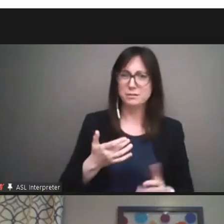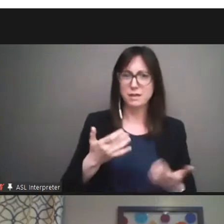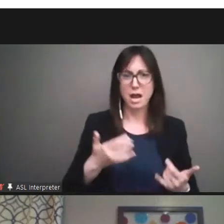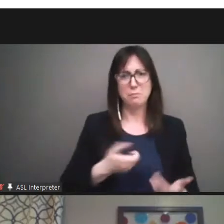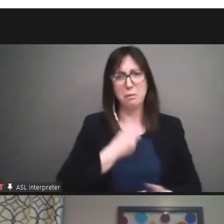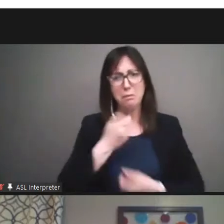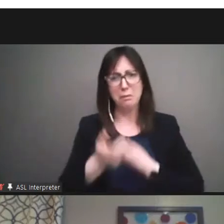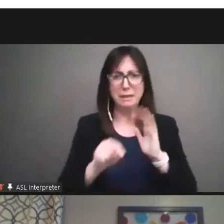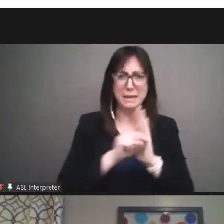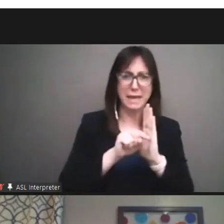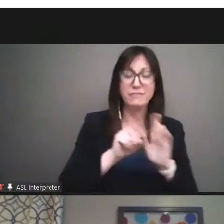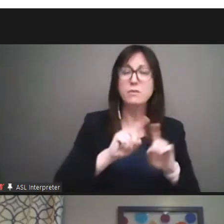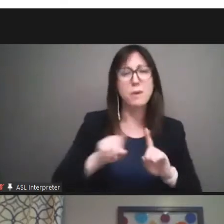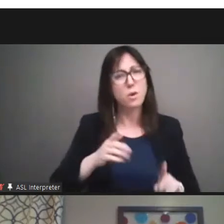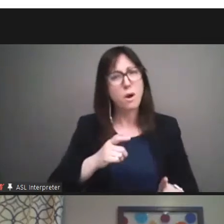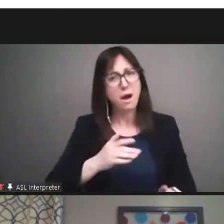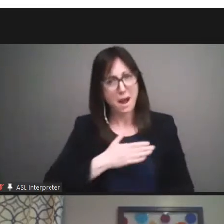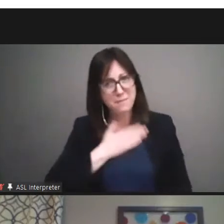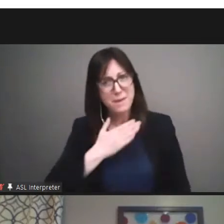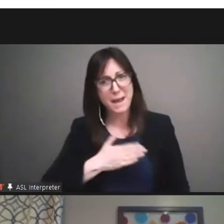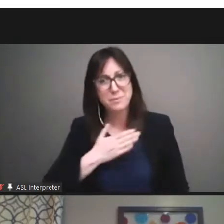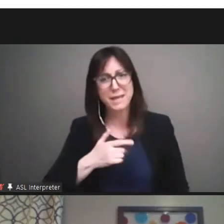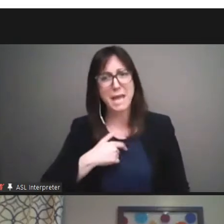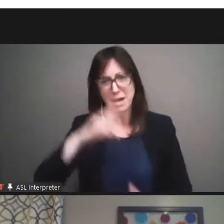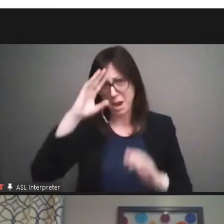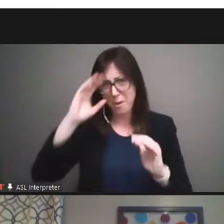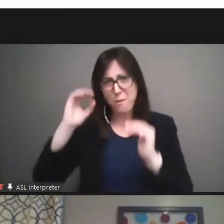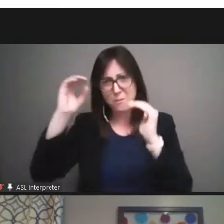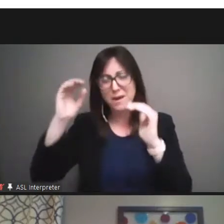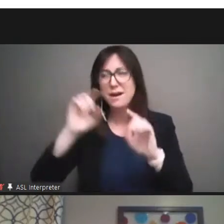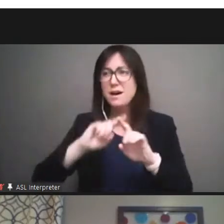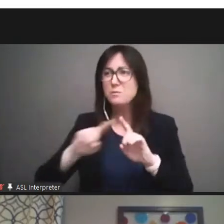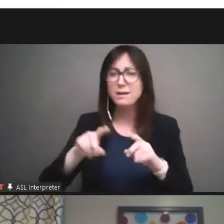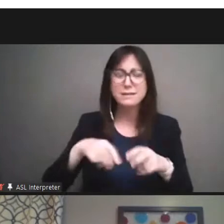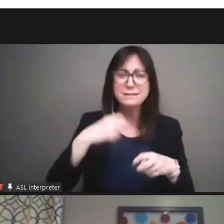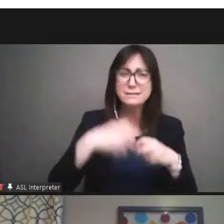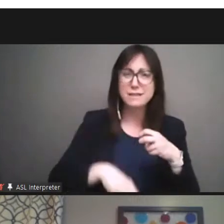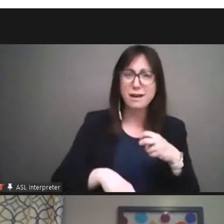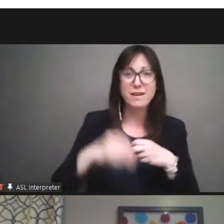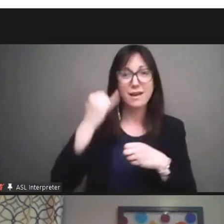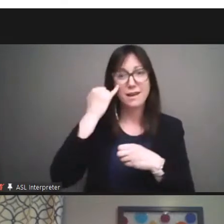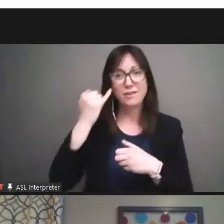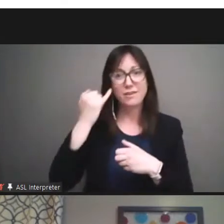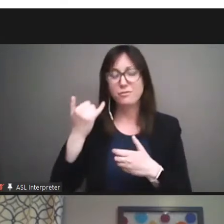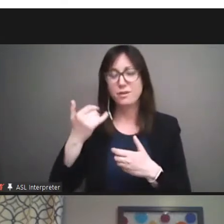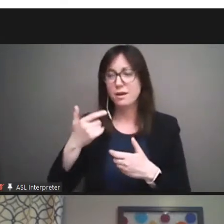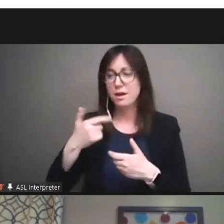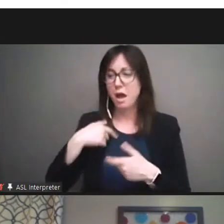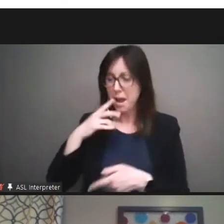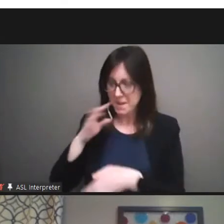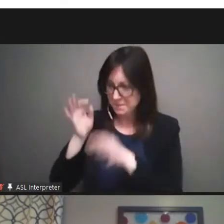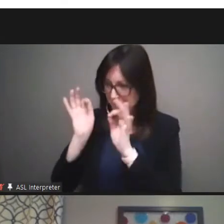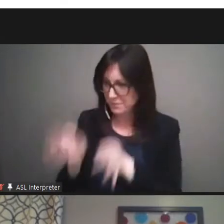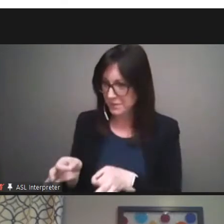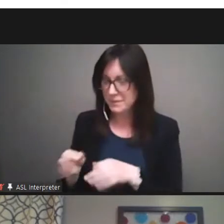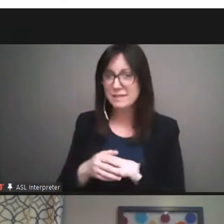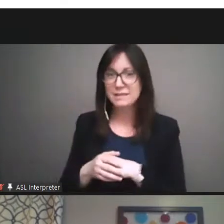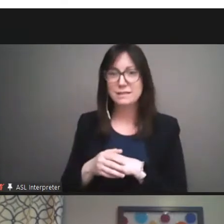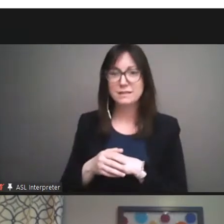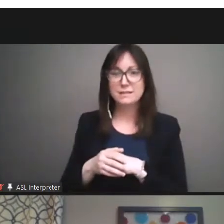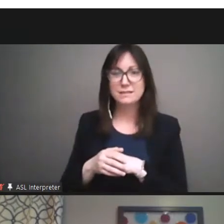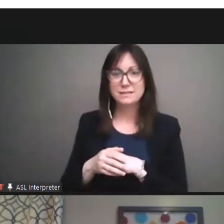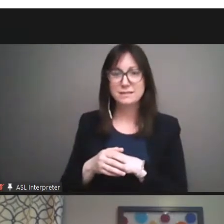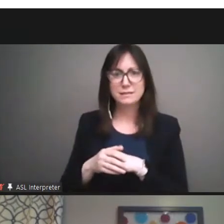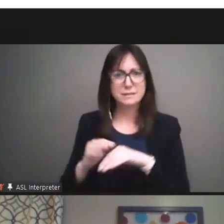hope, but it's been tough. It's really tough when you don't actually get to see a person or go to an organization